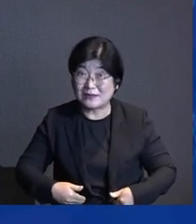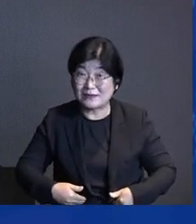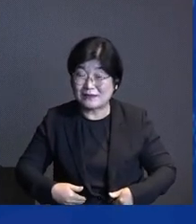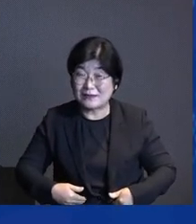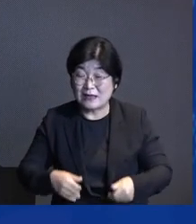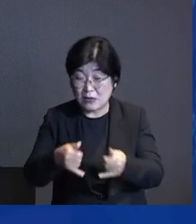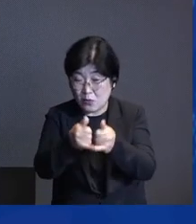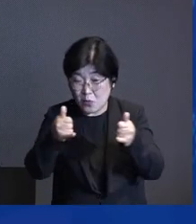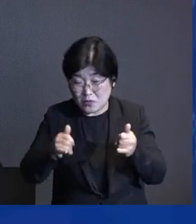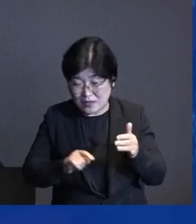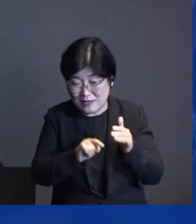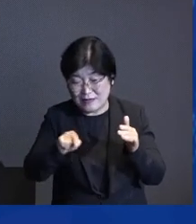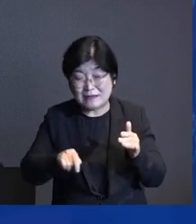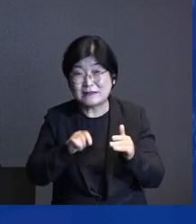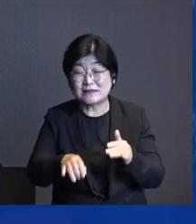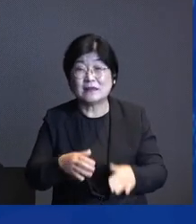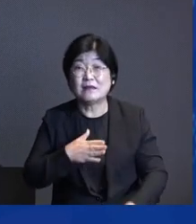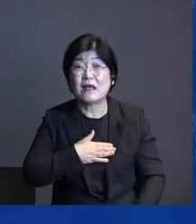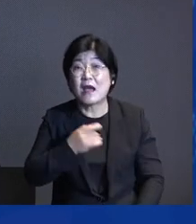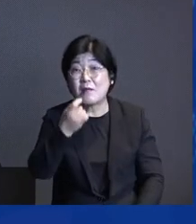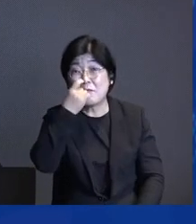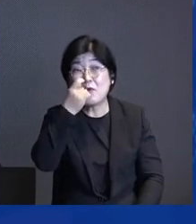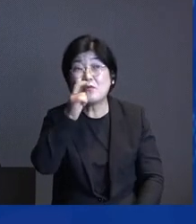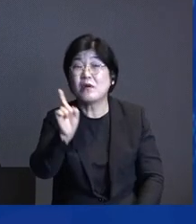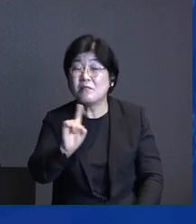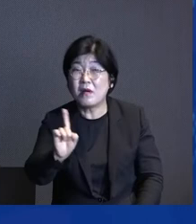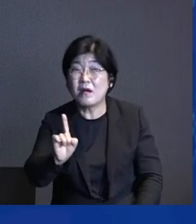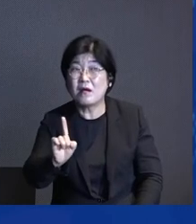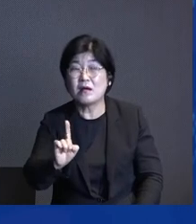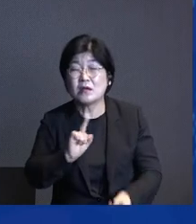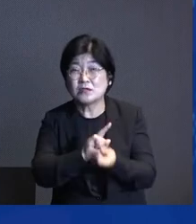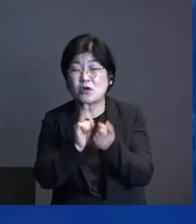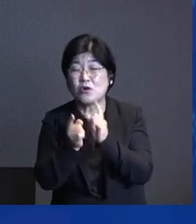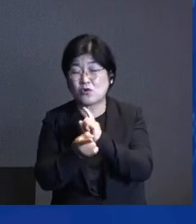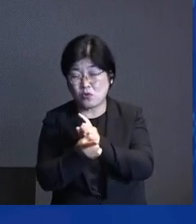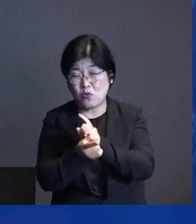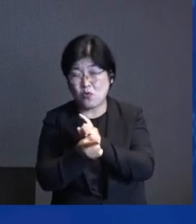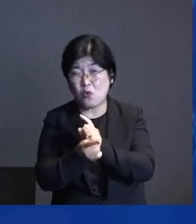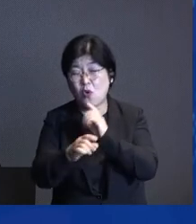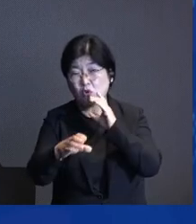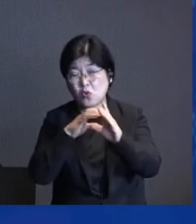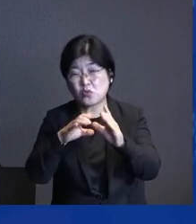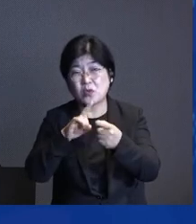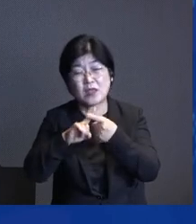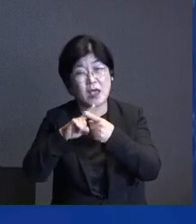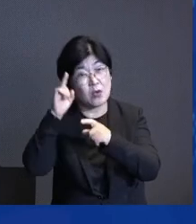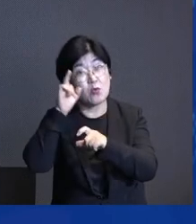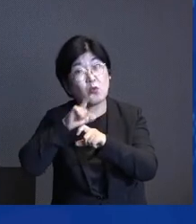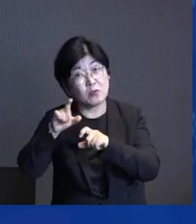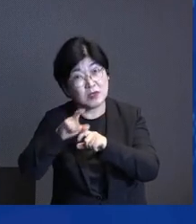learned from working with the community. And the last one, I think,